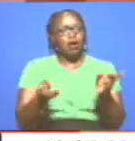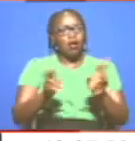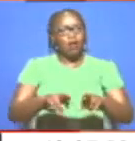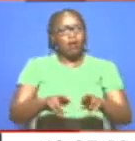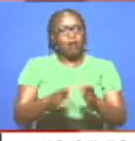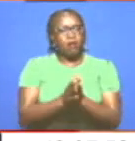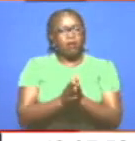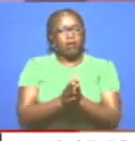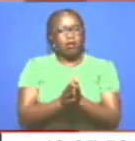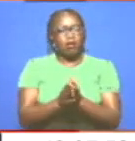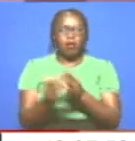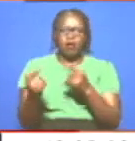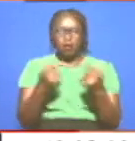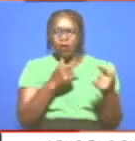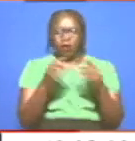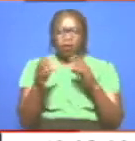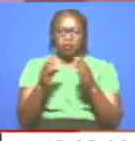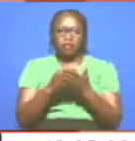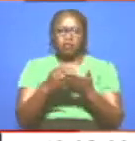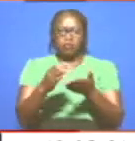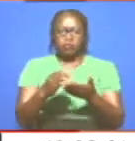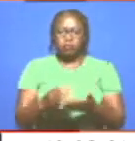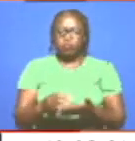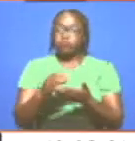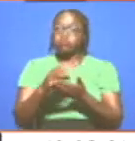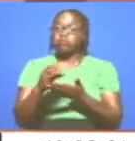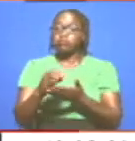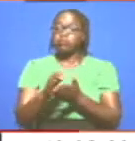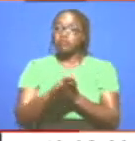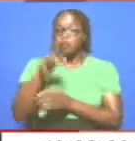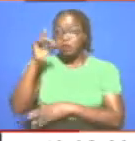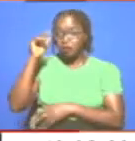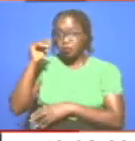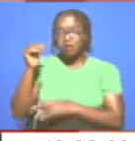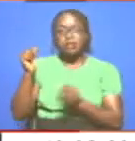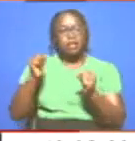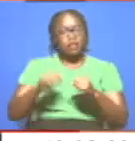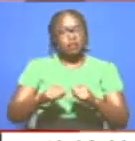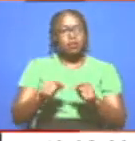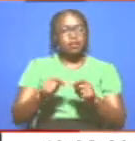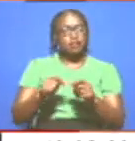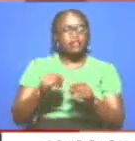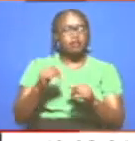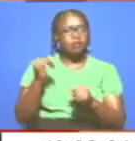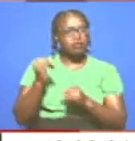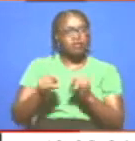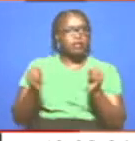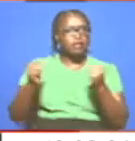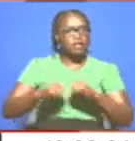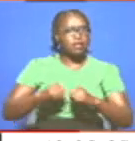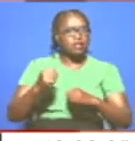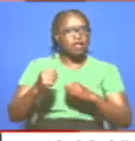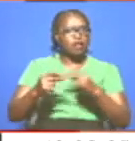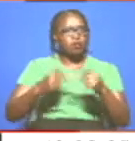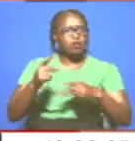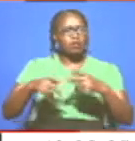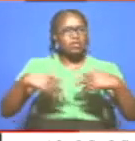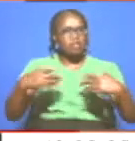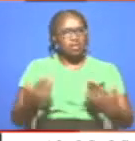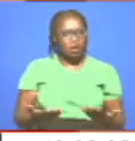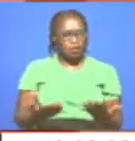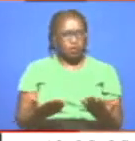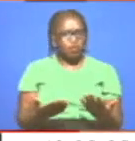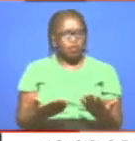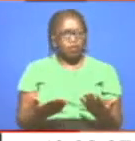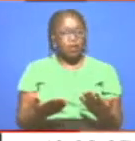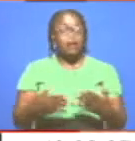there was the conversation, there was the Mombasa Accord, eventually came to normalization. What has been the process been like, and how